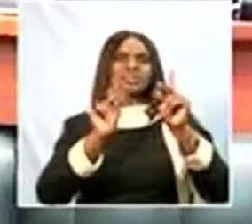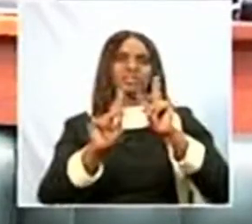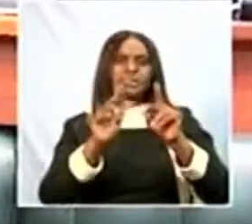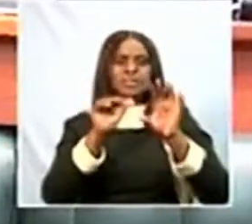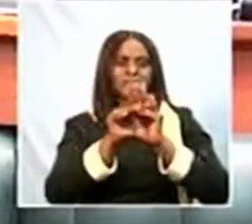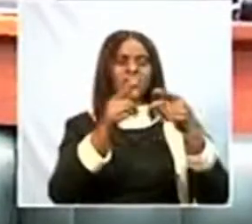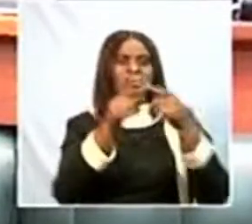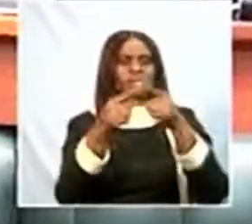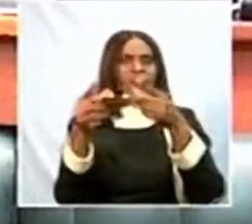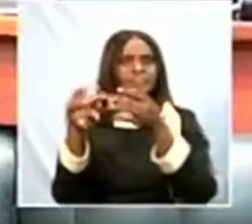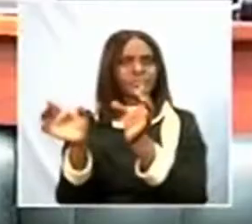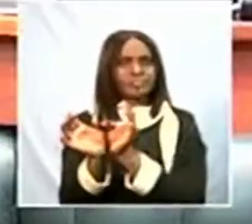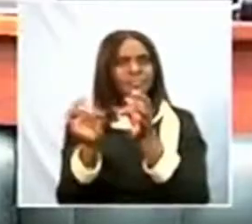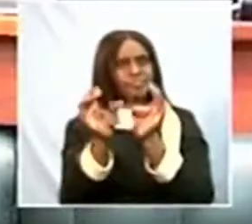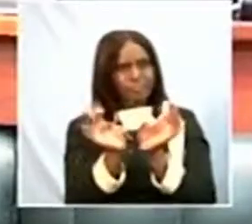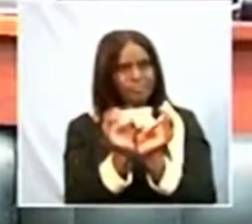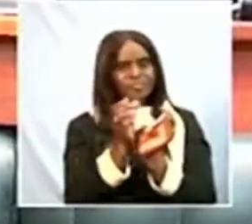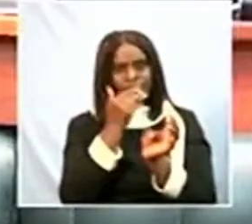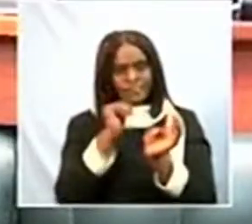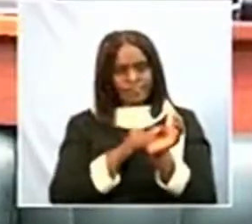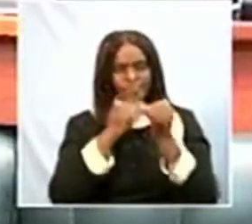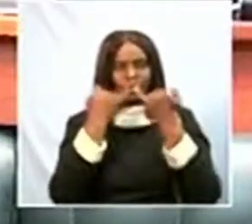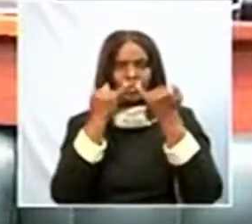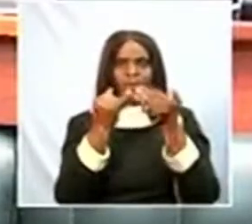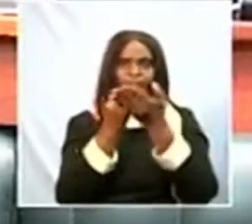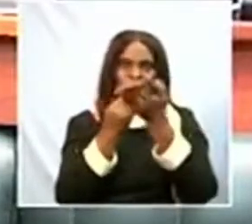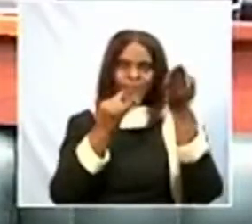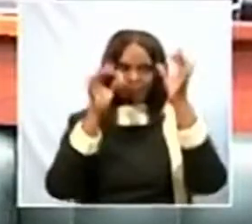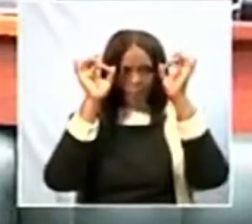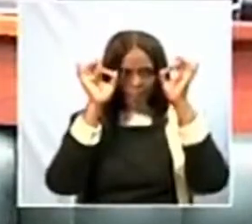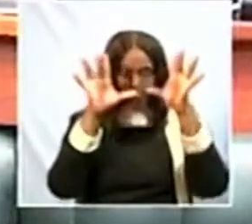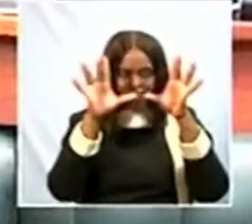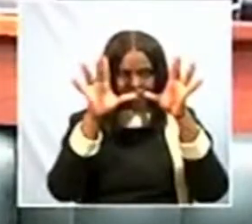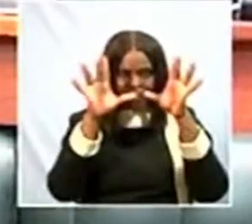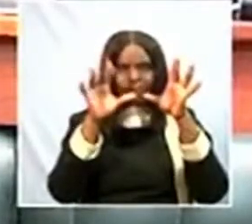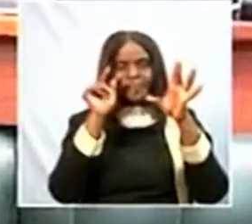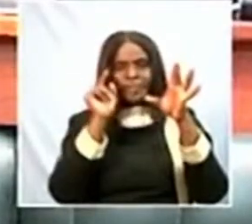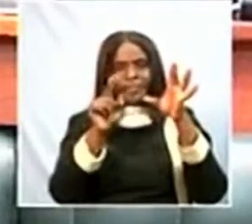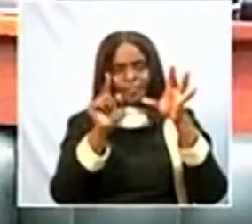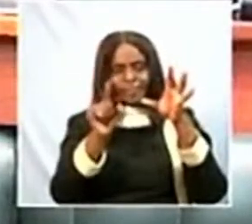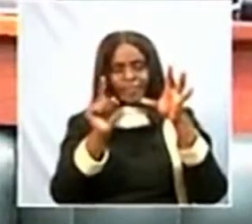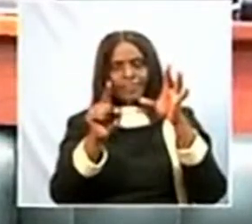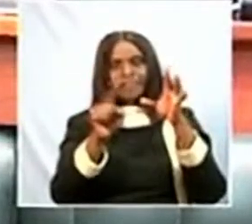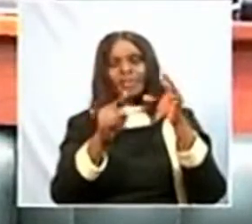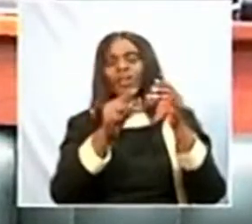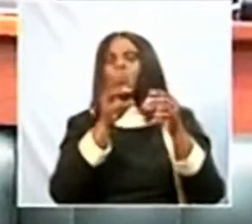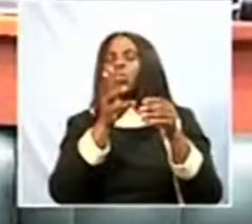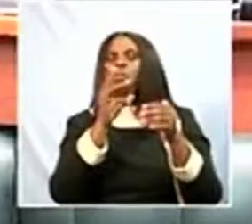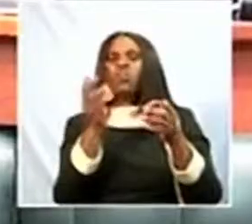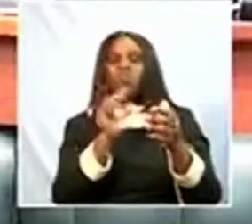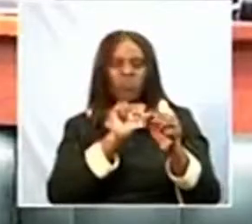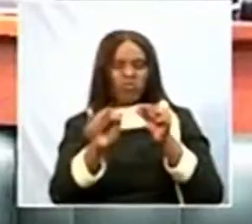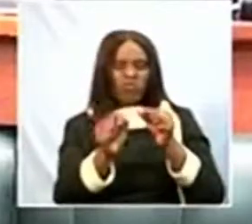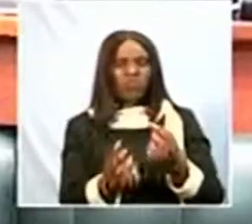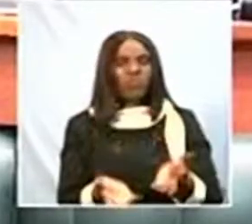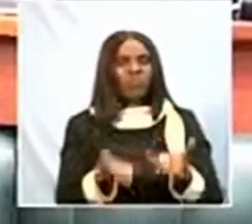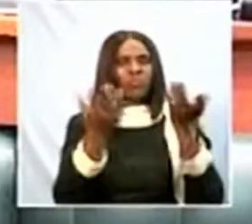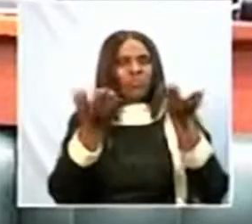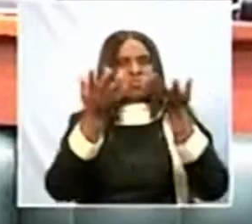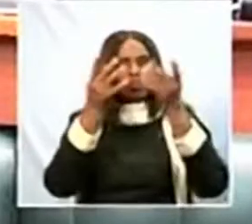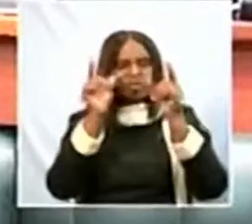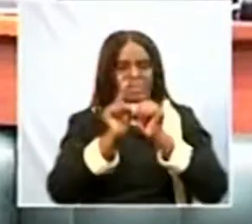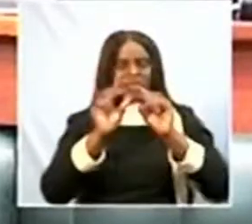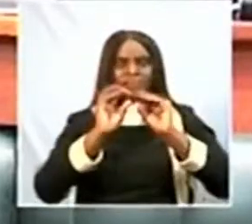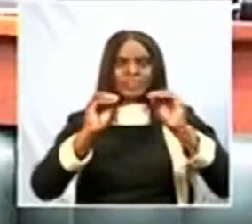various constituencies. Let us inform them of the dangers of pollution, and let us sensitize them